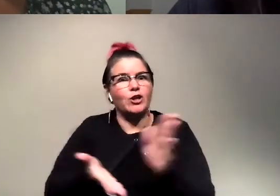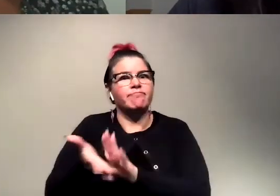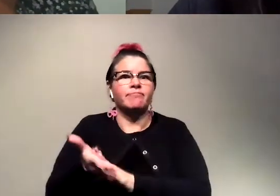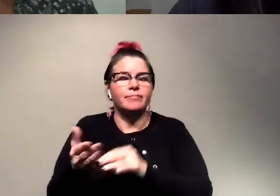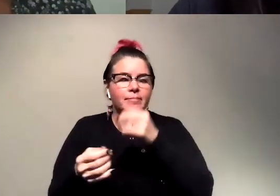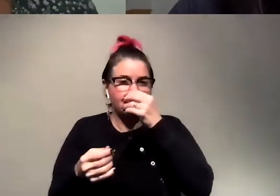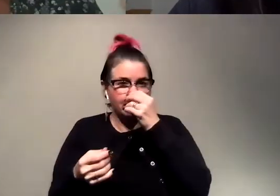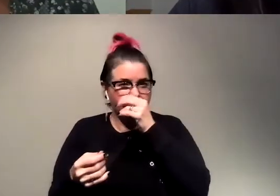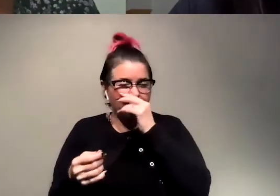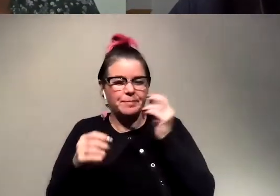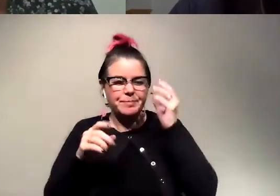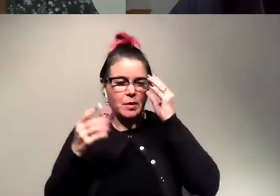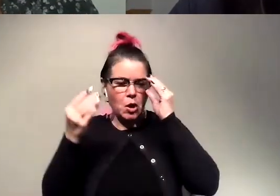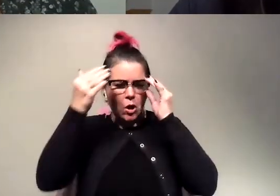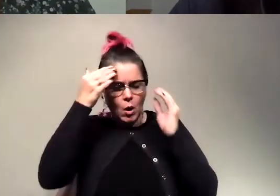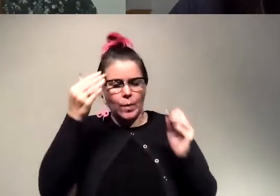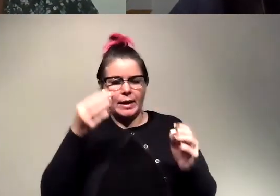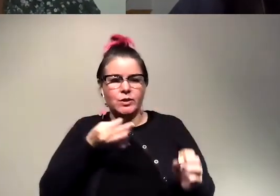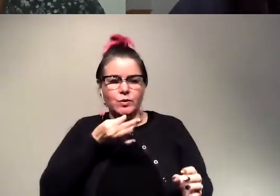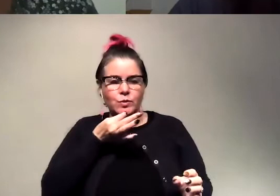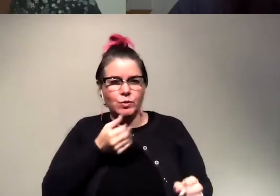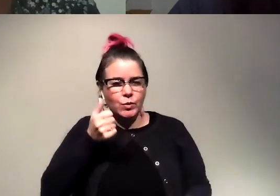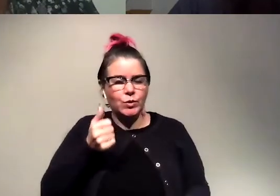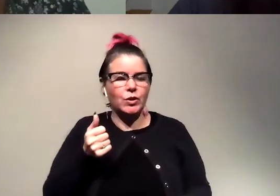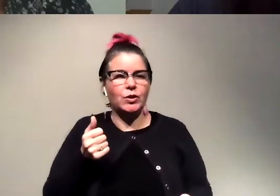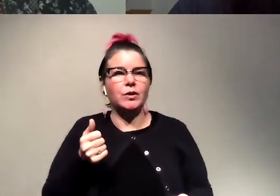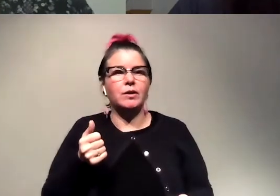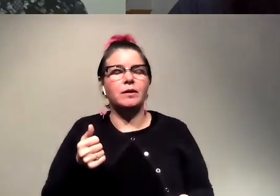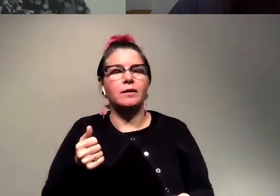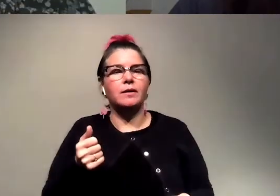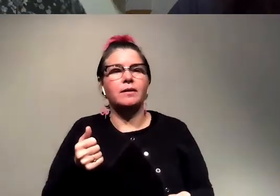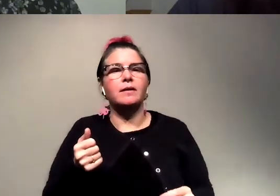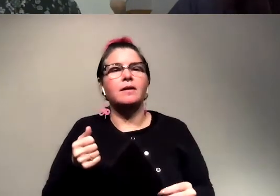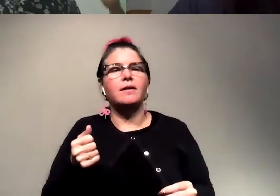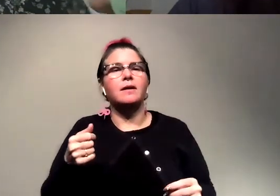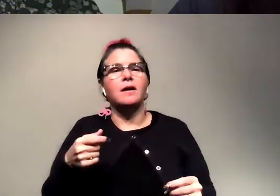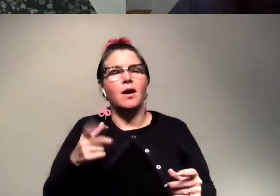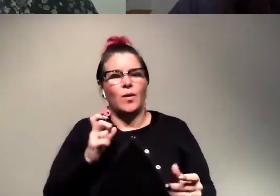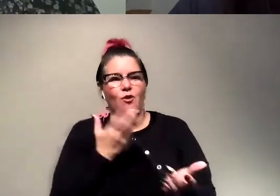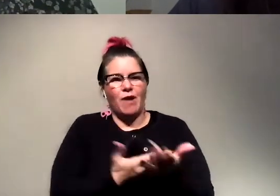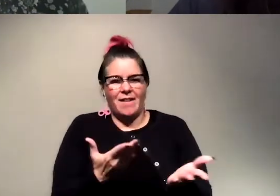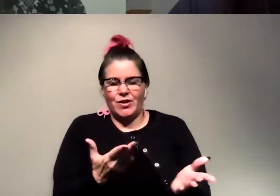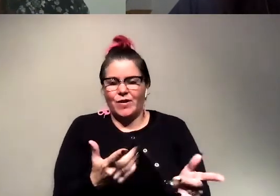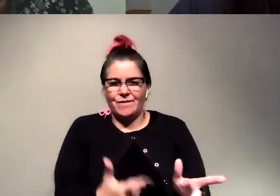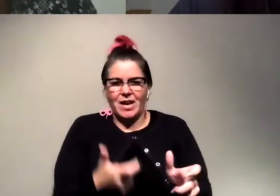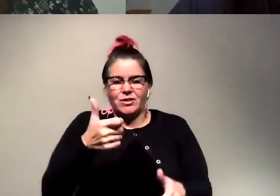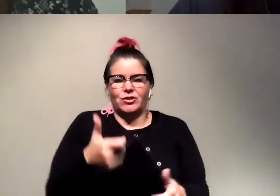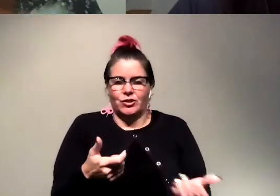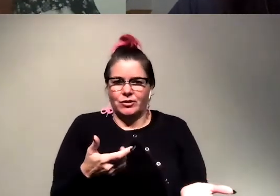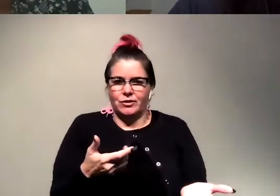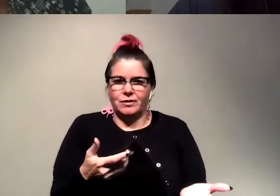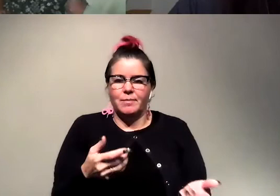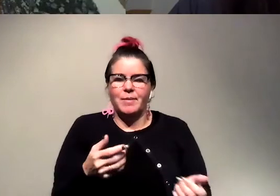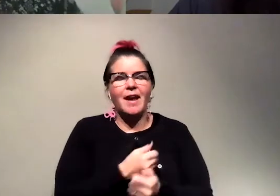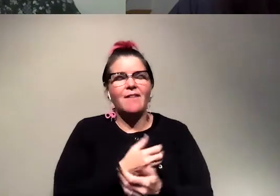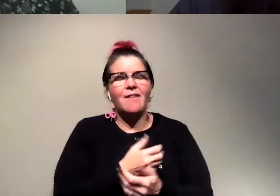think knowing it sooner would have taken me down the path a lot sooner. But everything happens like it's